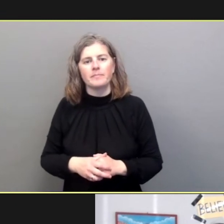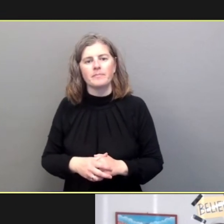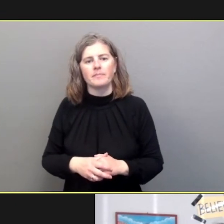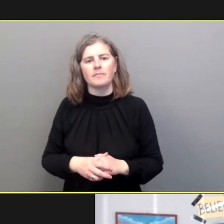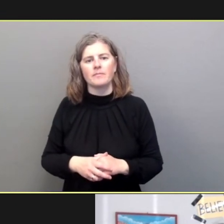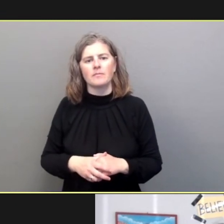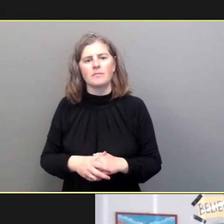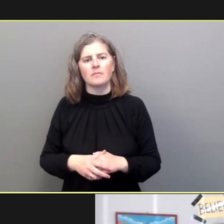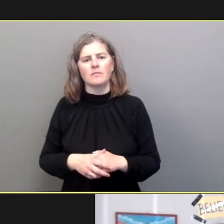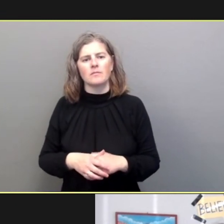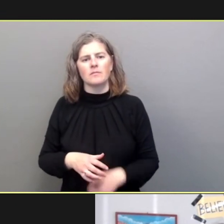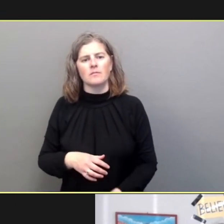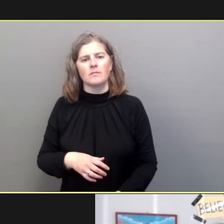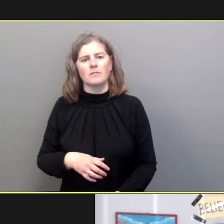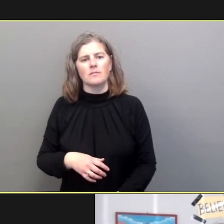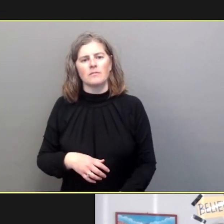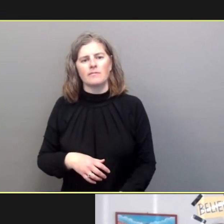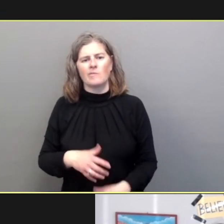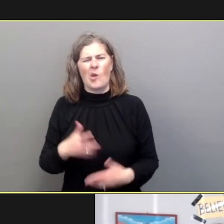be that